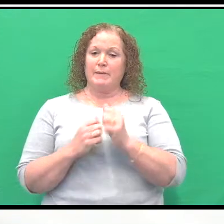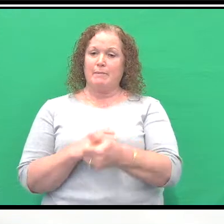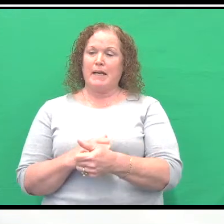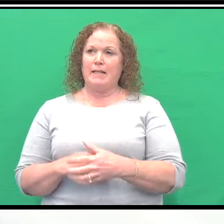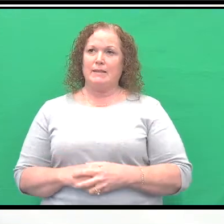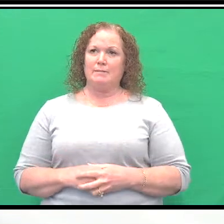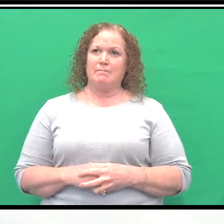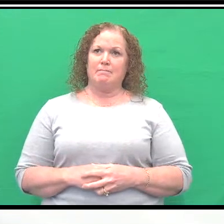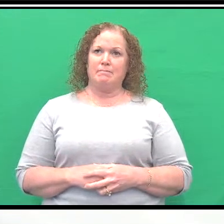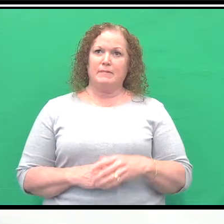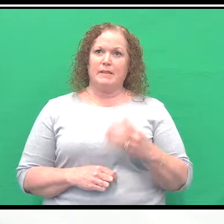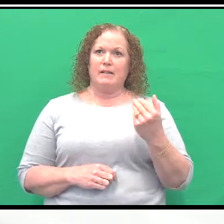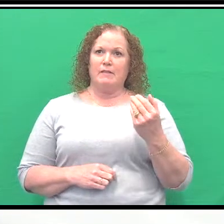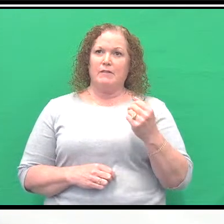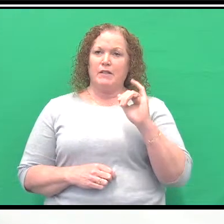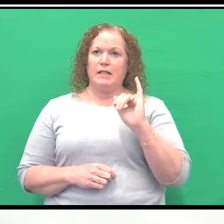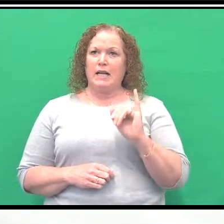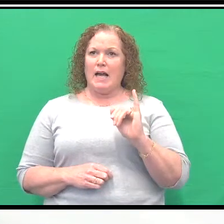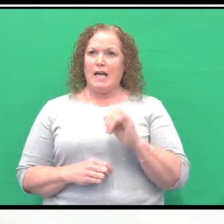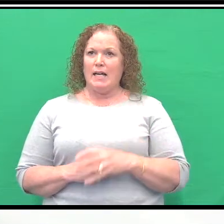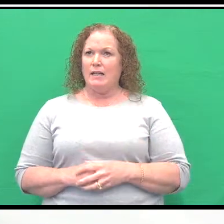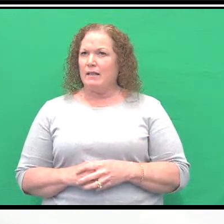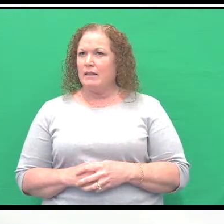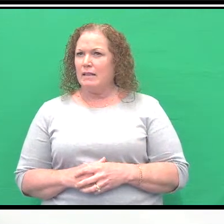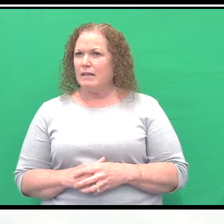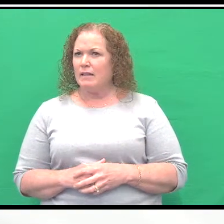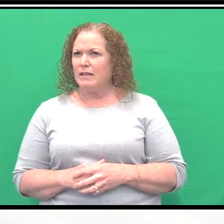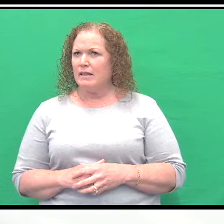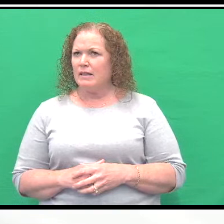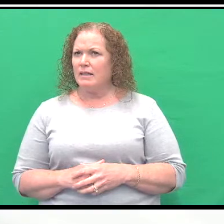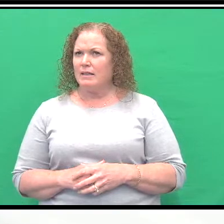15I, approval of expulsion case